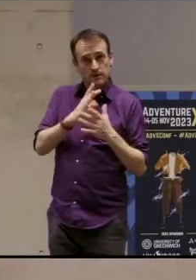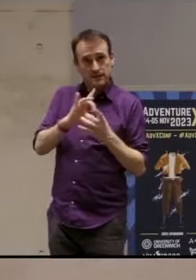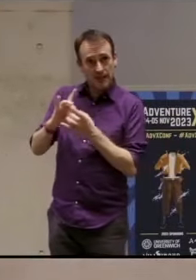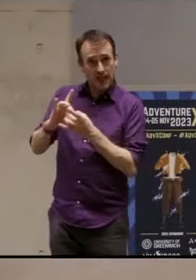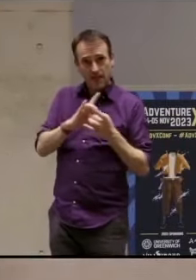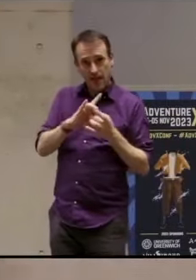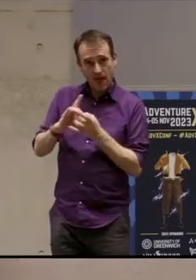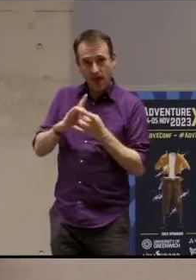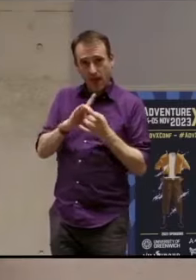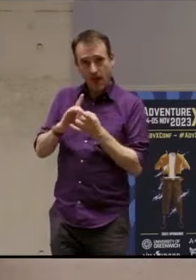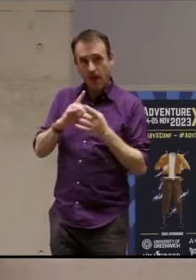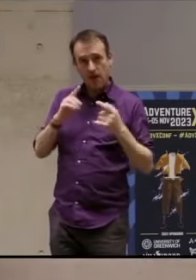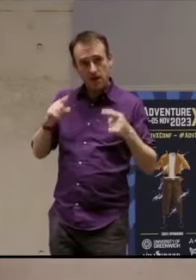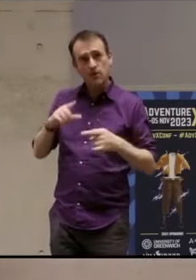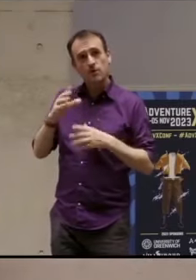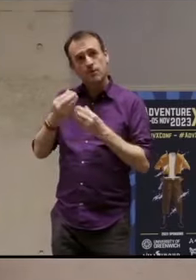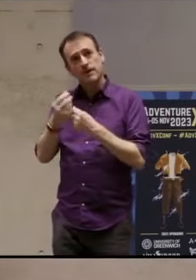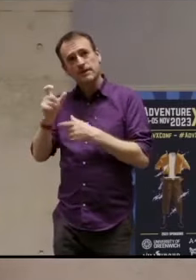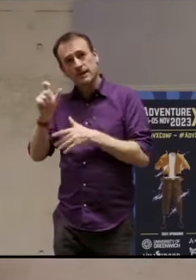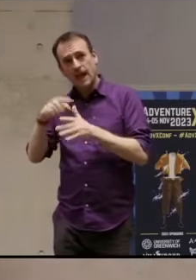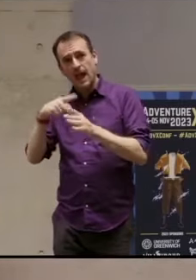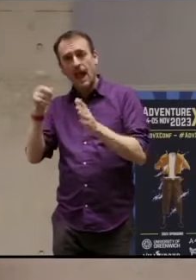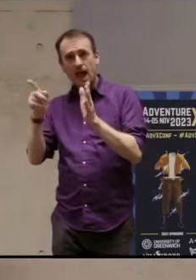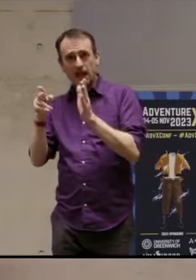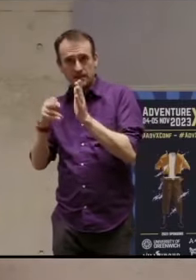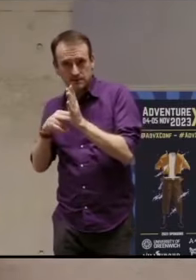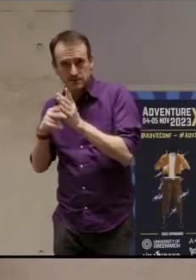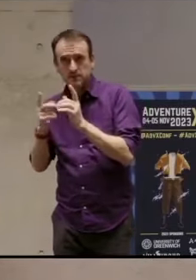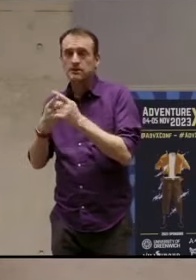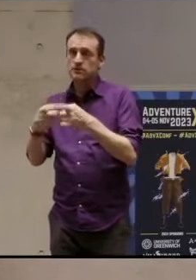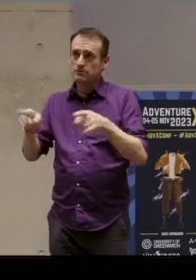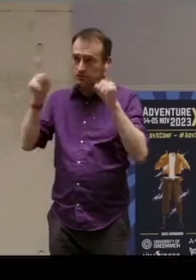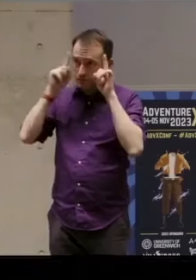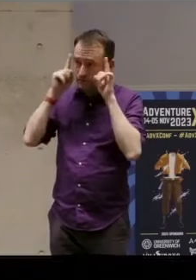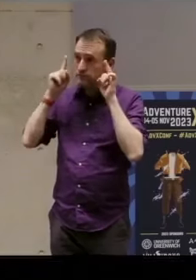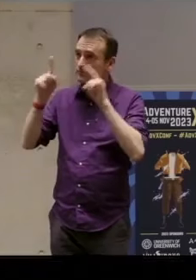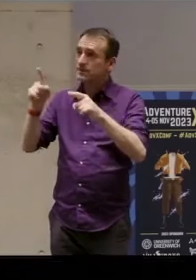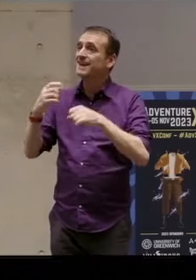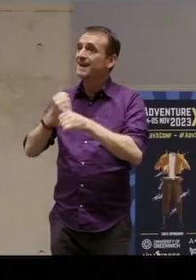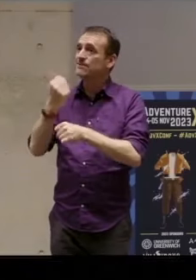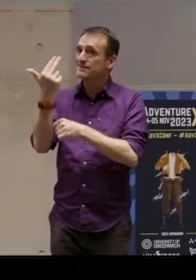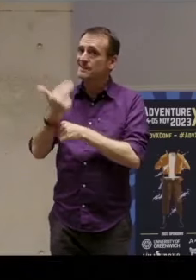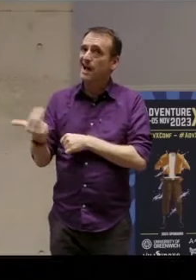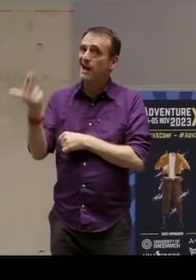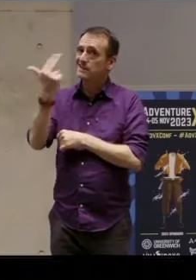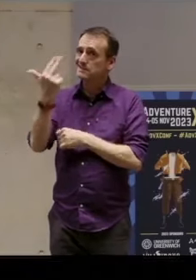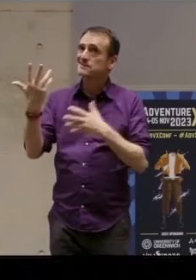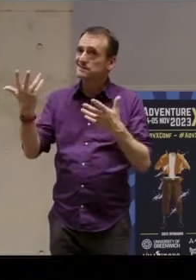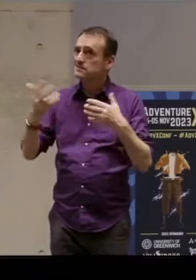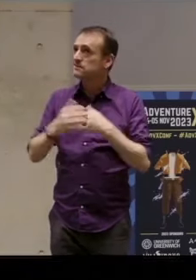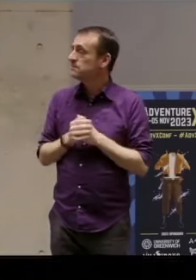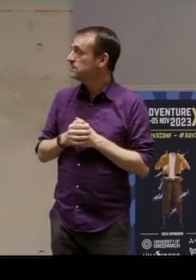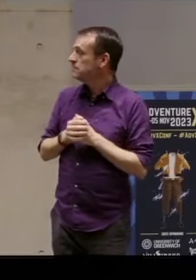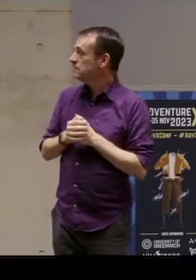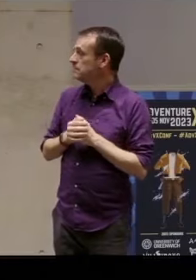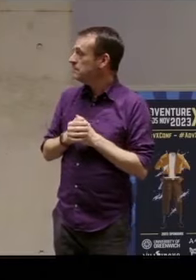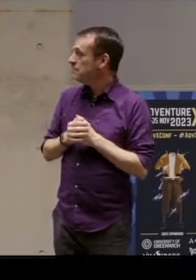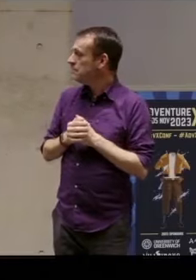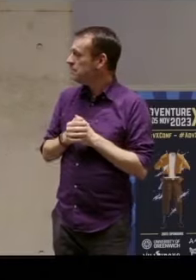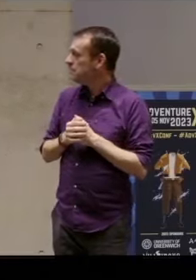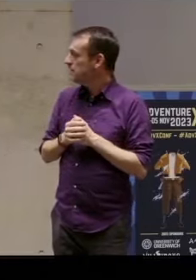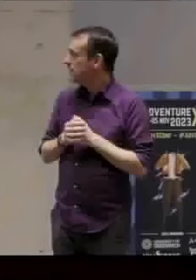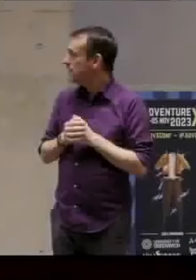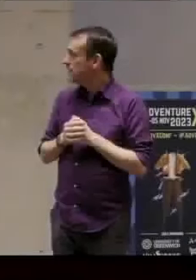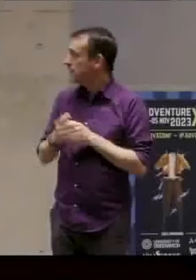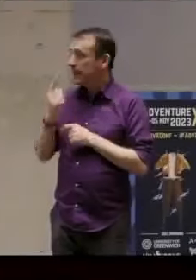of Bahçeşehir. I'm the head of the department of digital game design. And let's see what Cultic Games